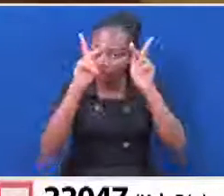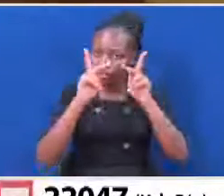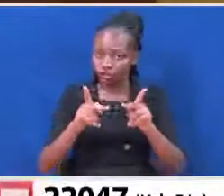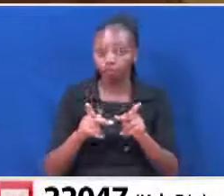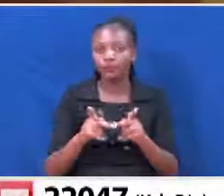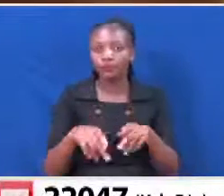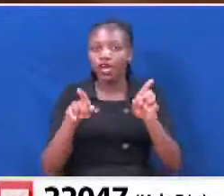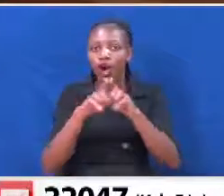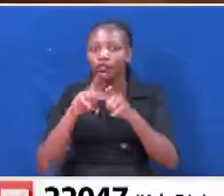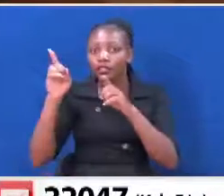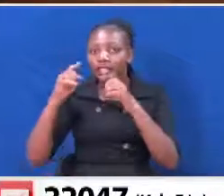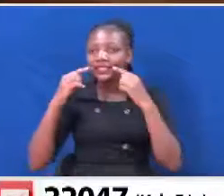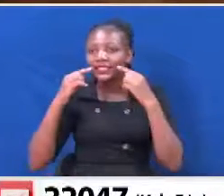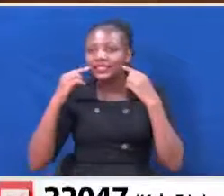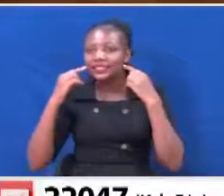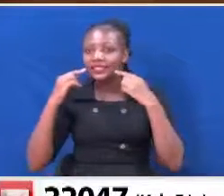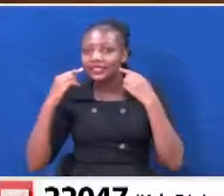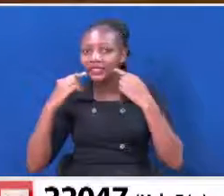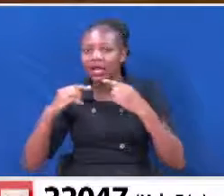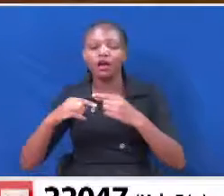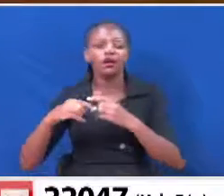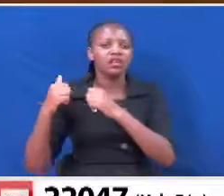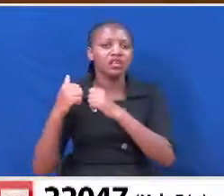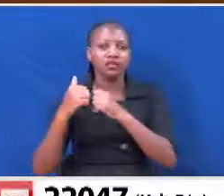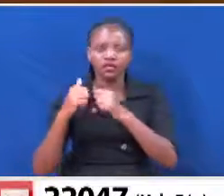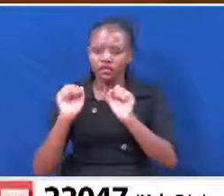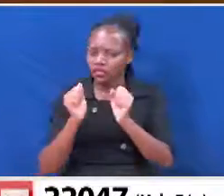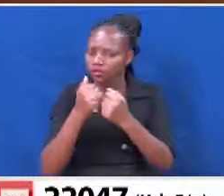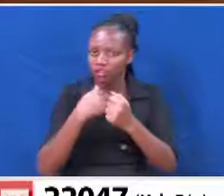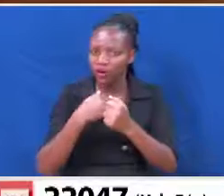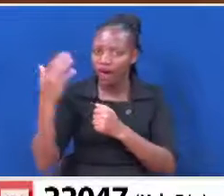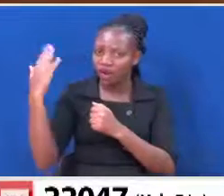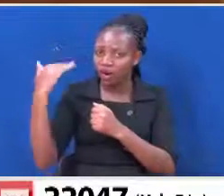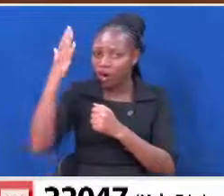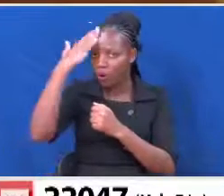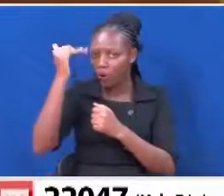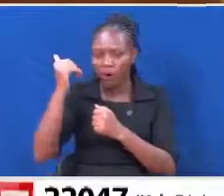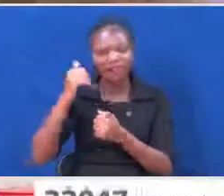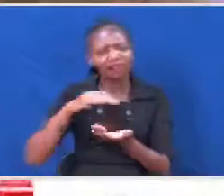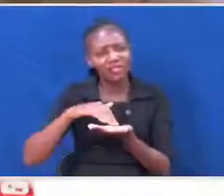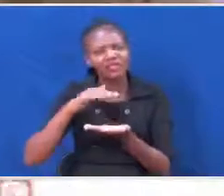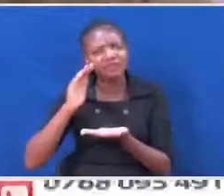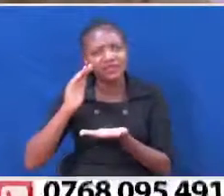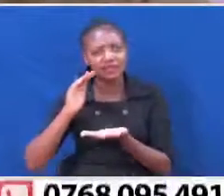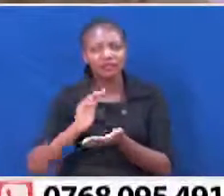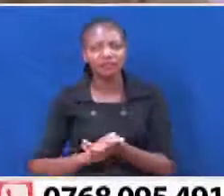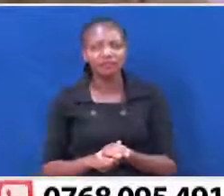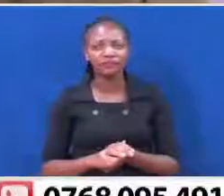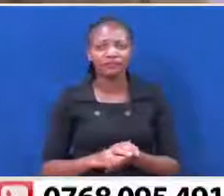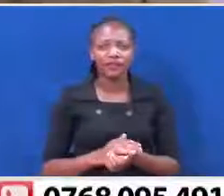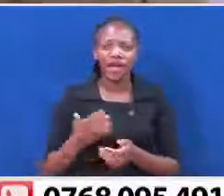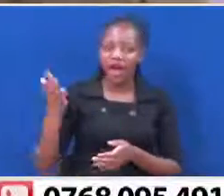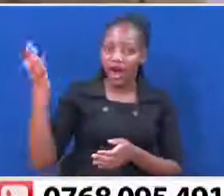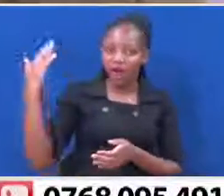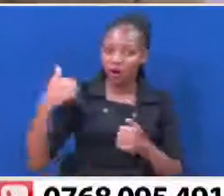These elastics right here were a big challenge to purchase some time back because of the high pricing. Ile kitu tulikuwa tunakosa